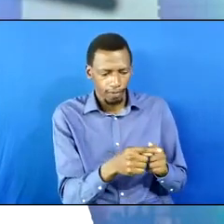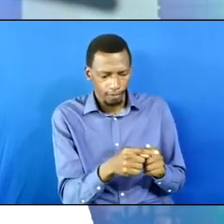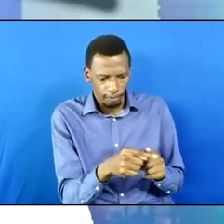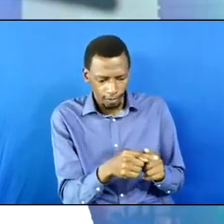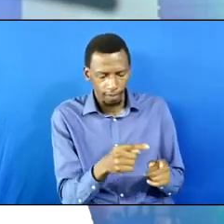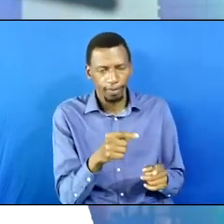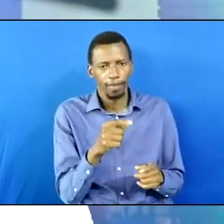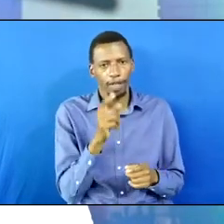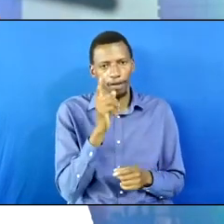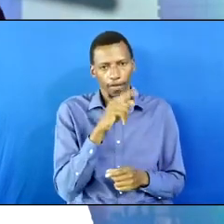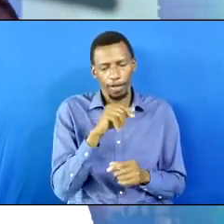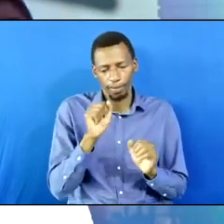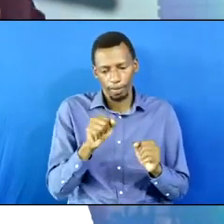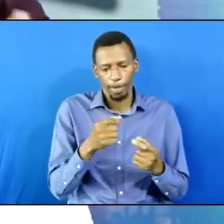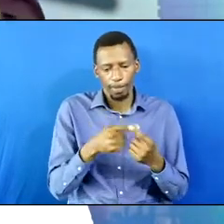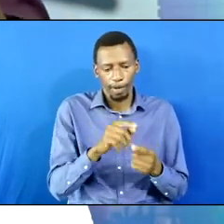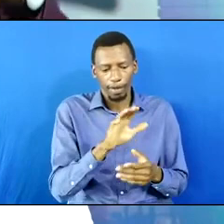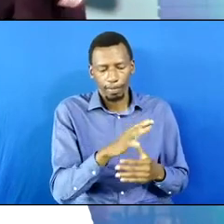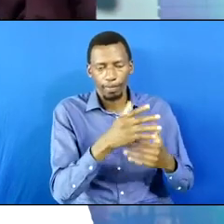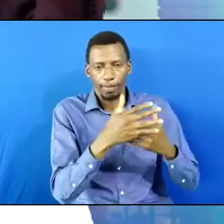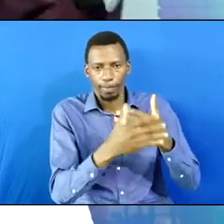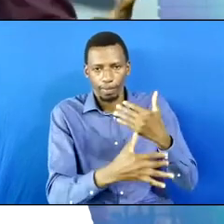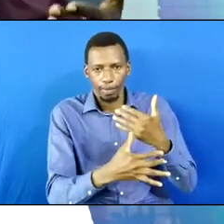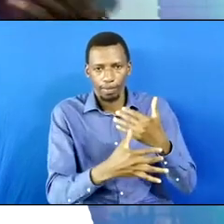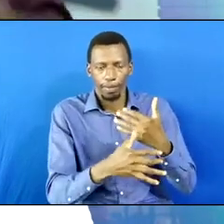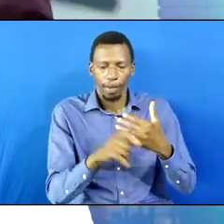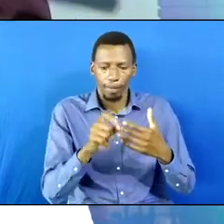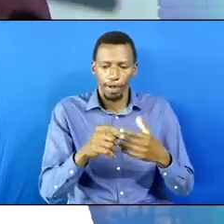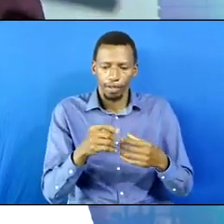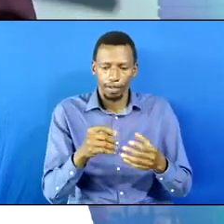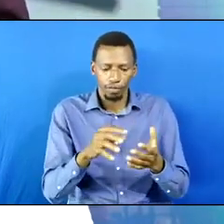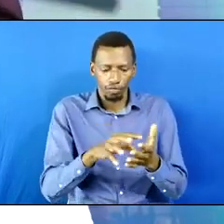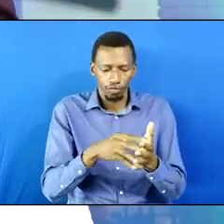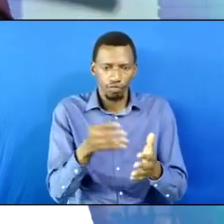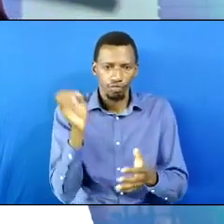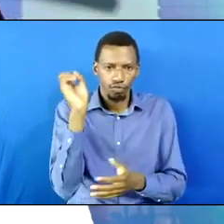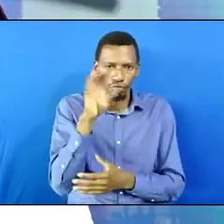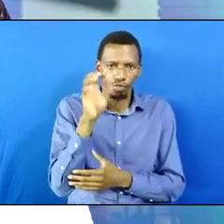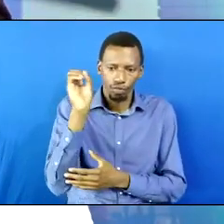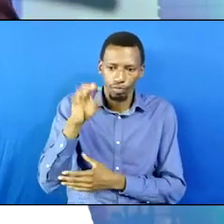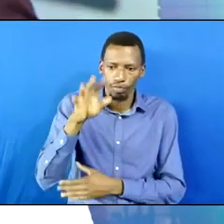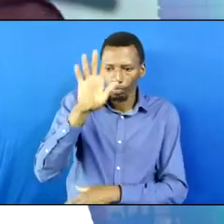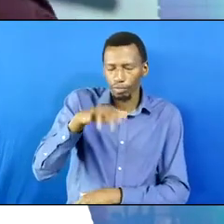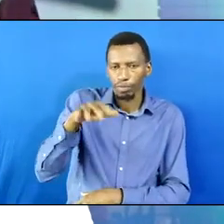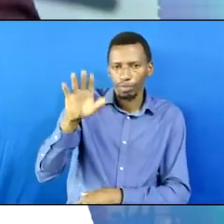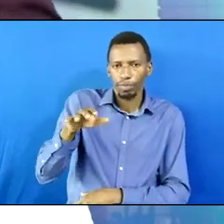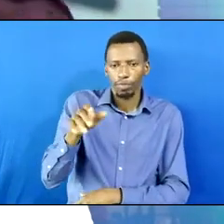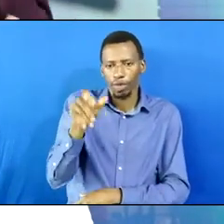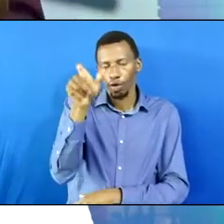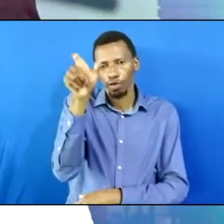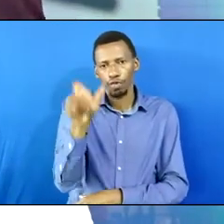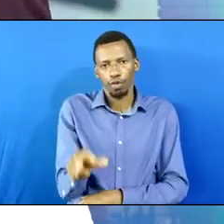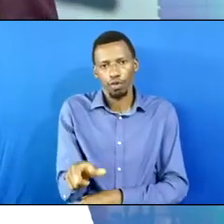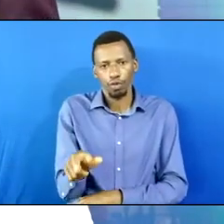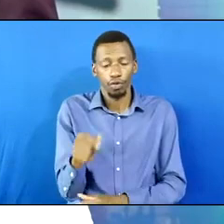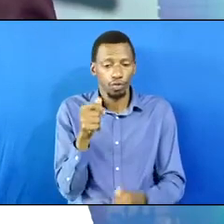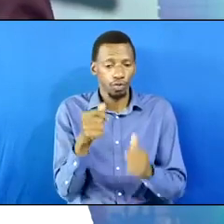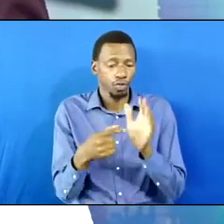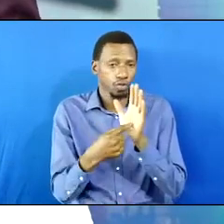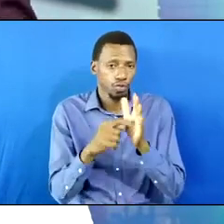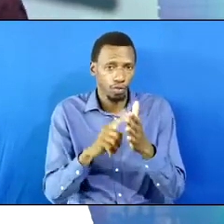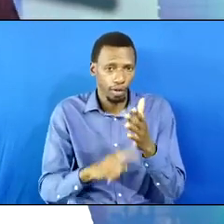slain. His blood must also be sprinkled in the doorpost. So the merits of Christ's